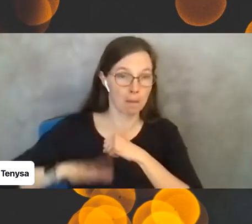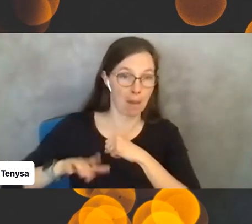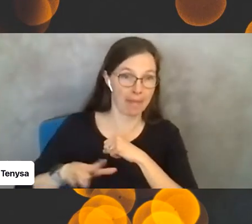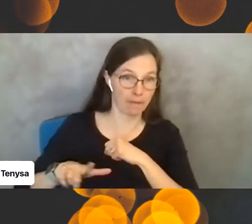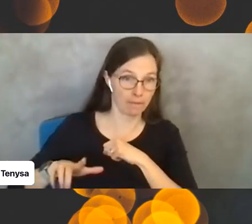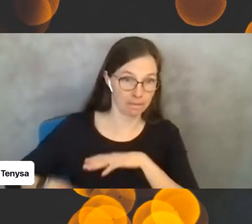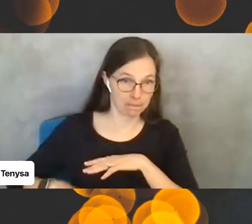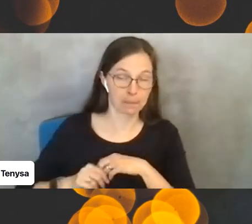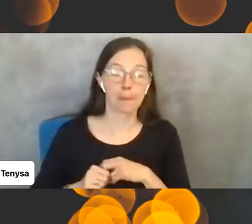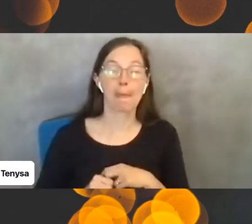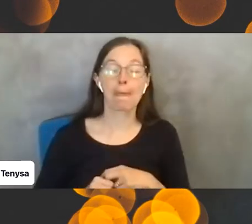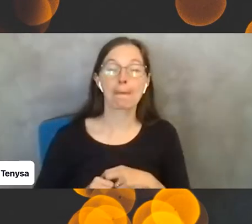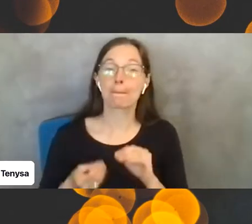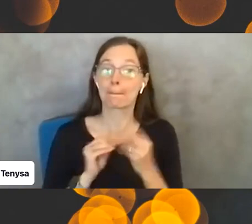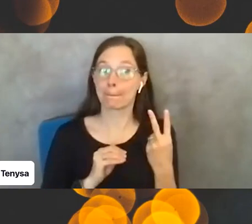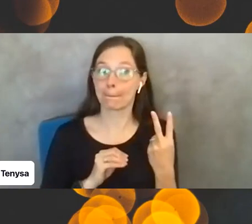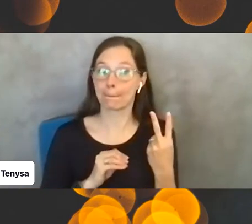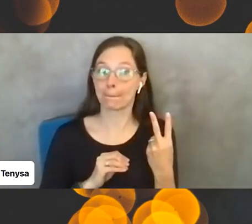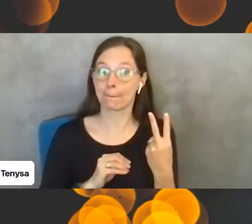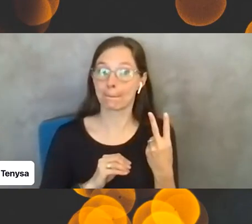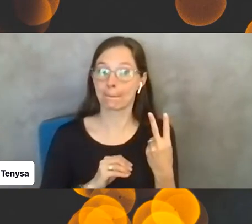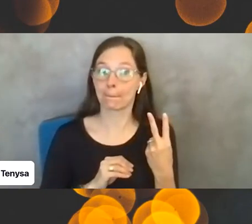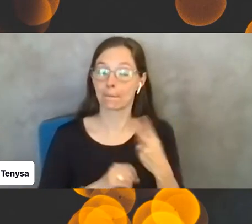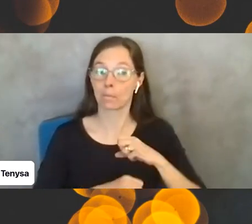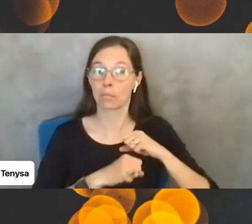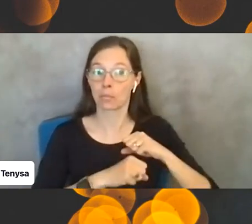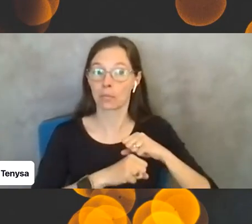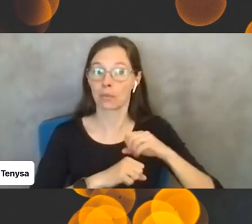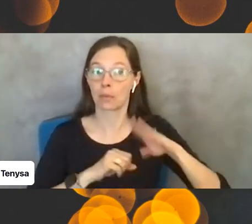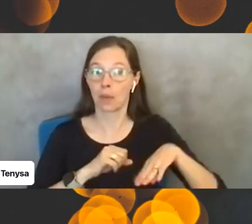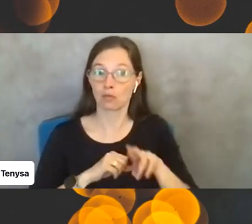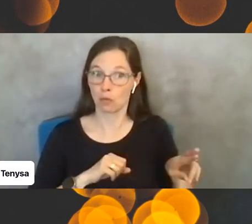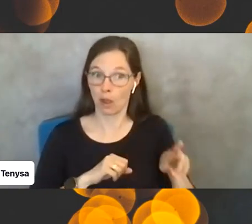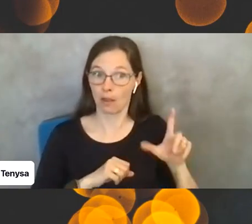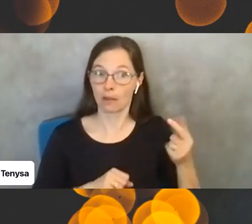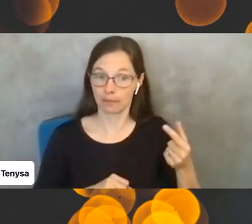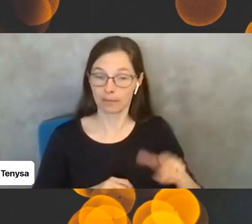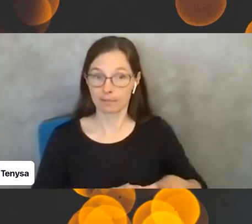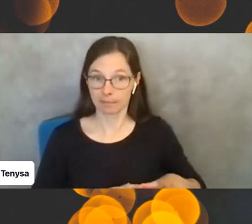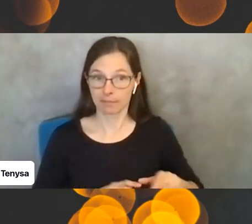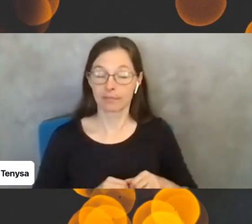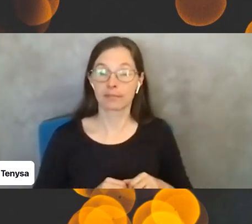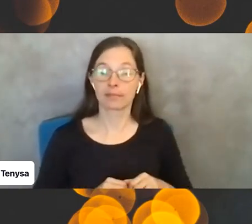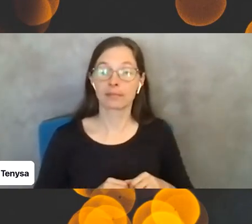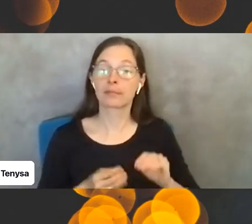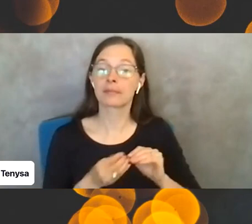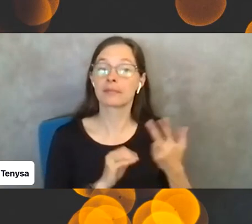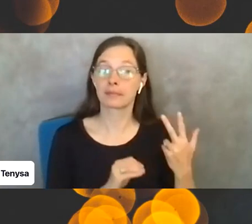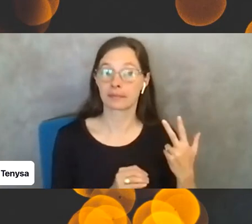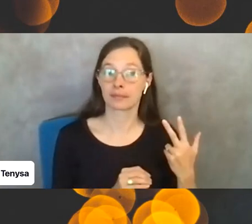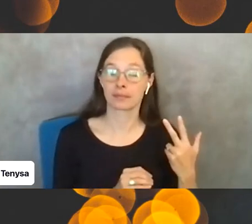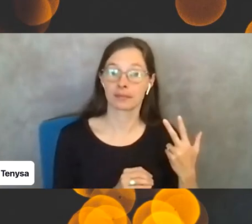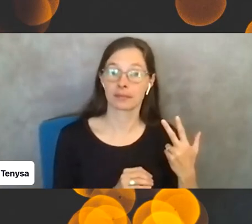leg. Parry number 2, protecting your bottom right leg. Parry number